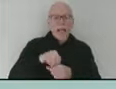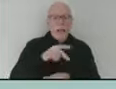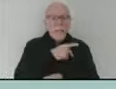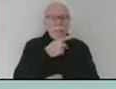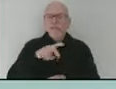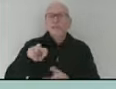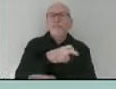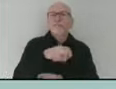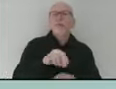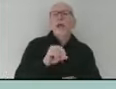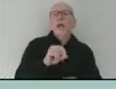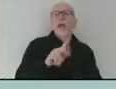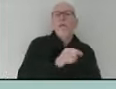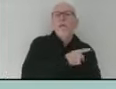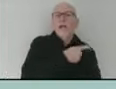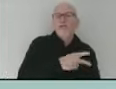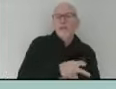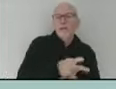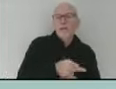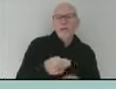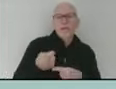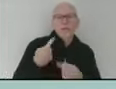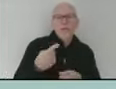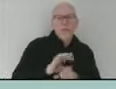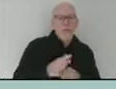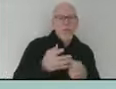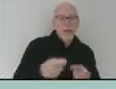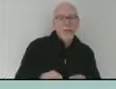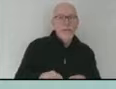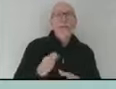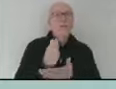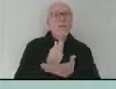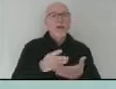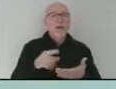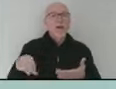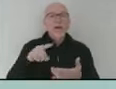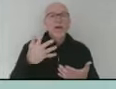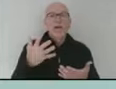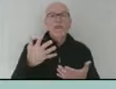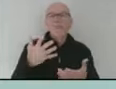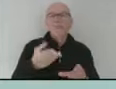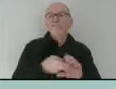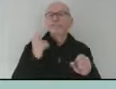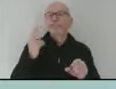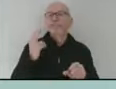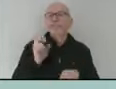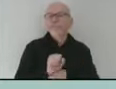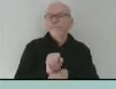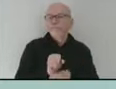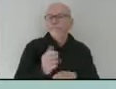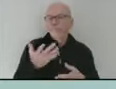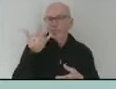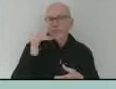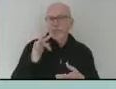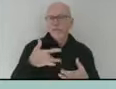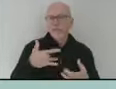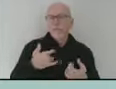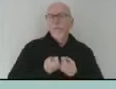seen that increase over COVID since COVID-19. And some have just overall left the profession due to being burnt